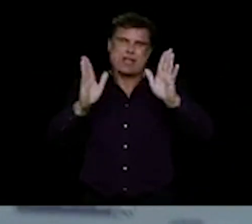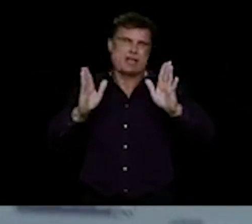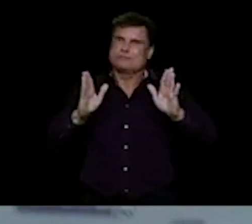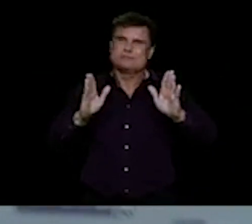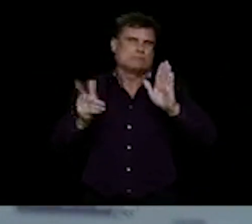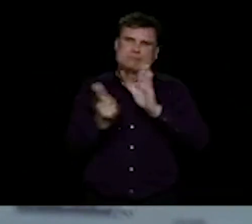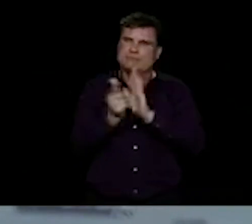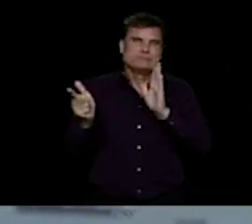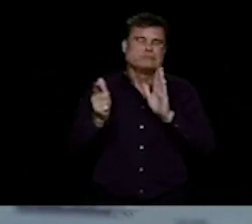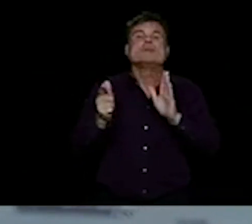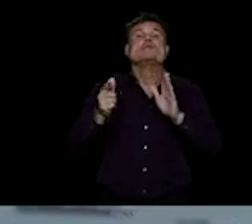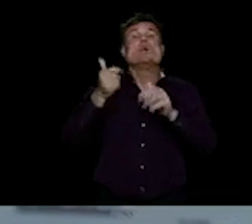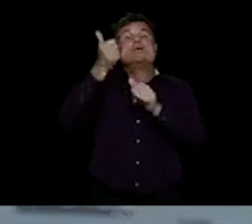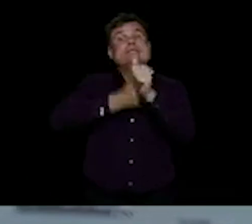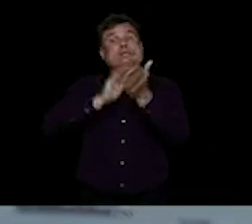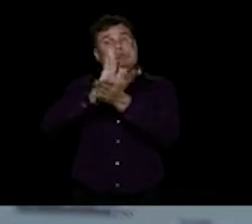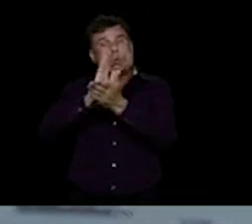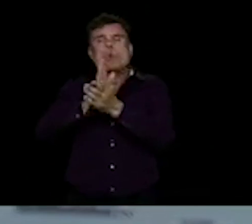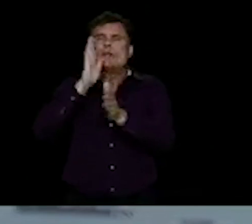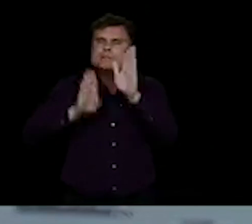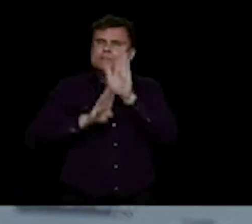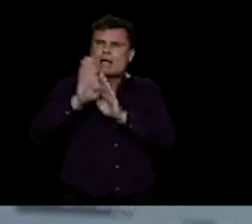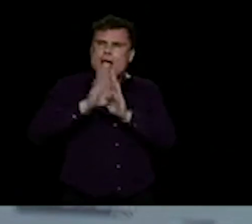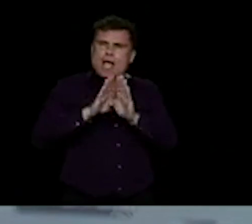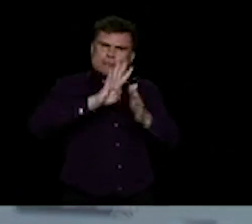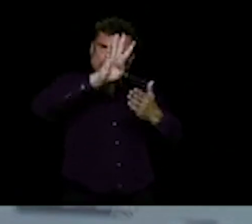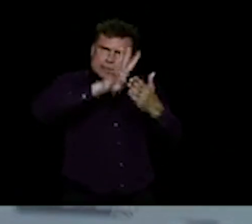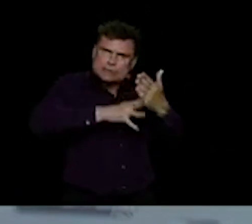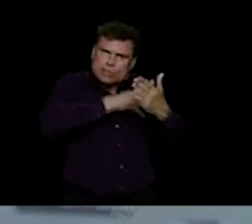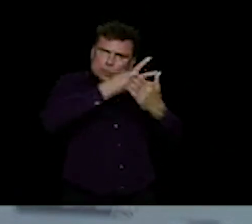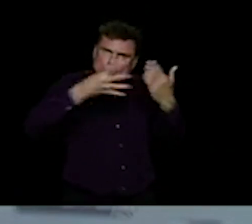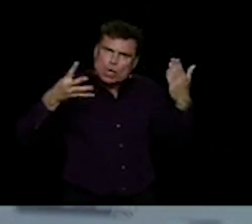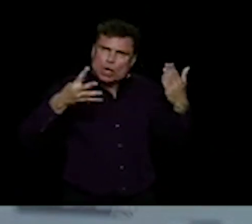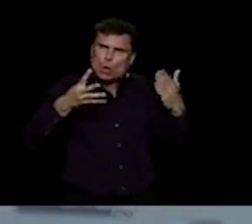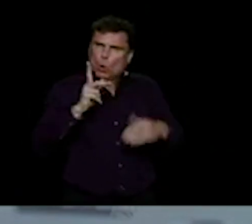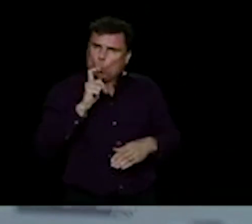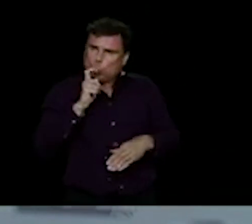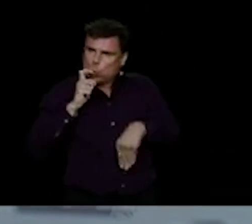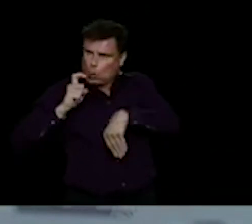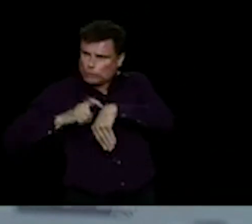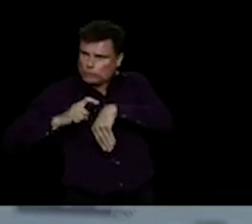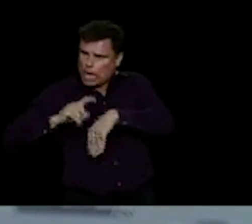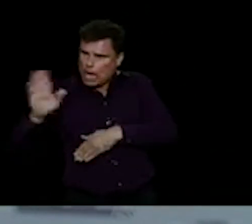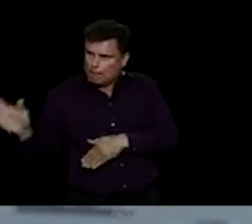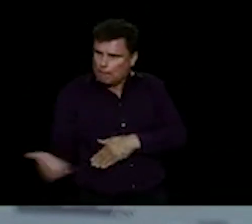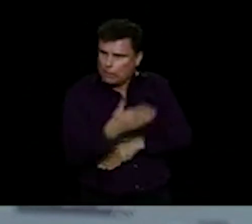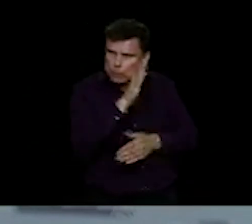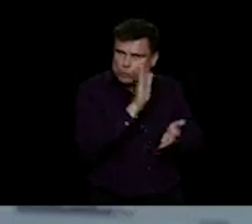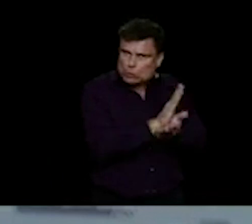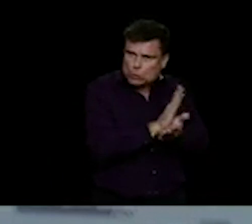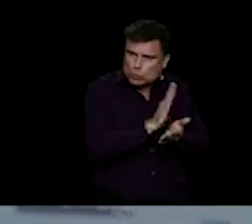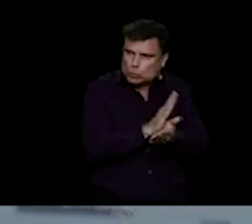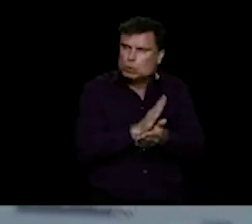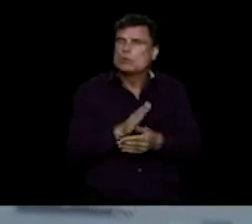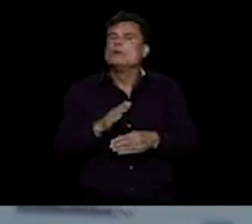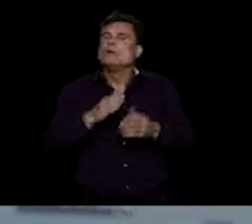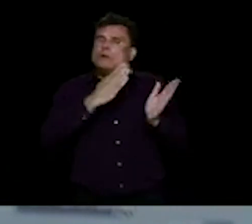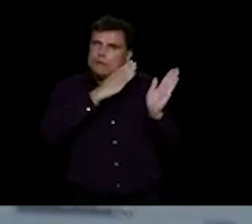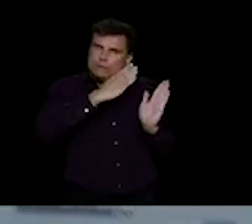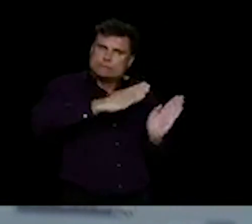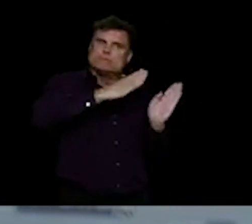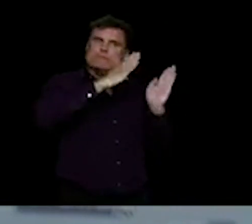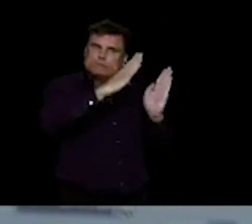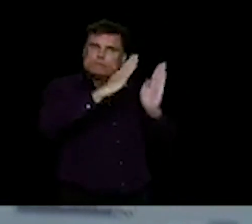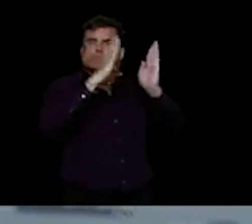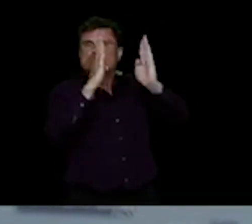be worked out on, and we need to be flexible, and we need to work on it together coming into the fall.